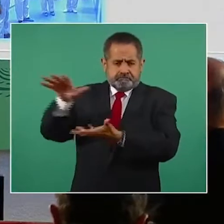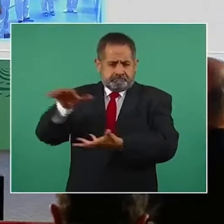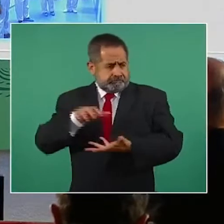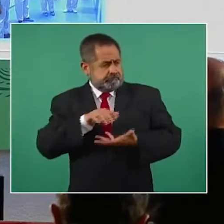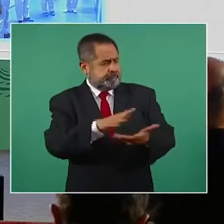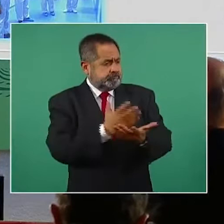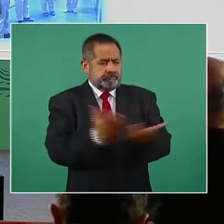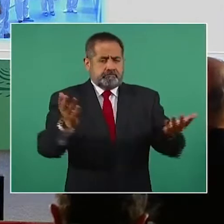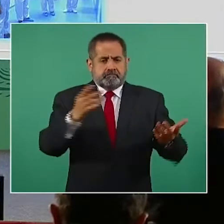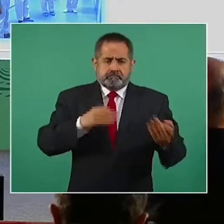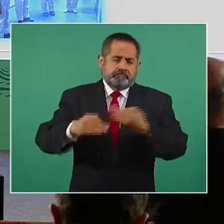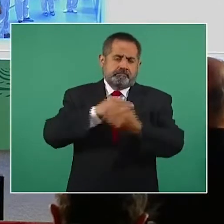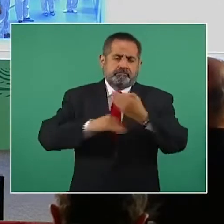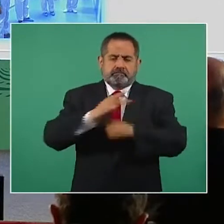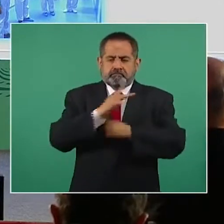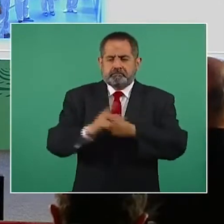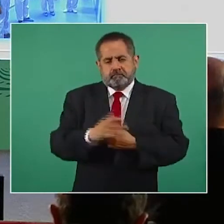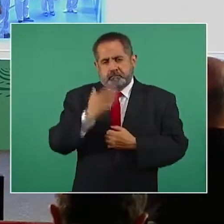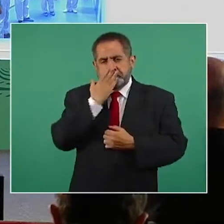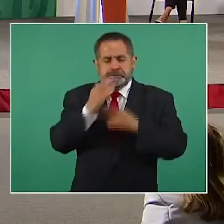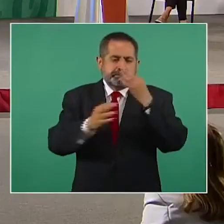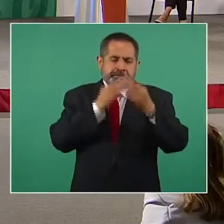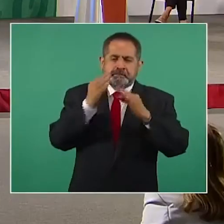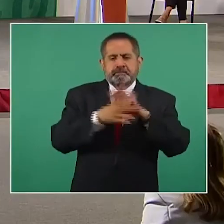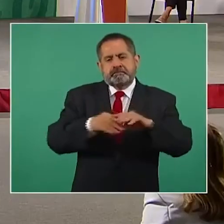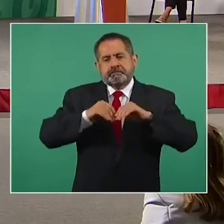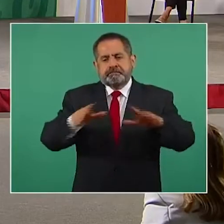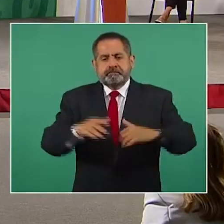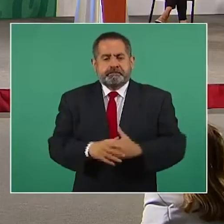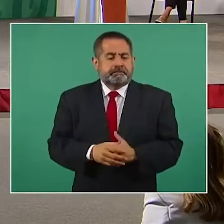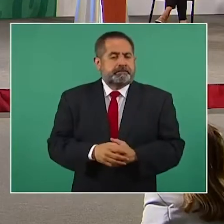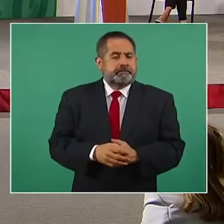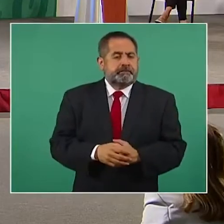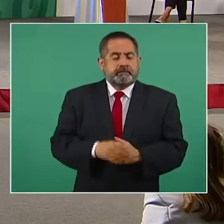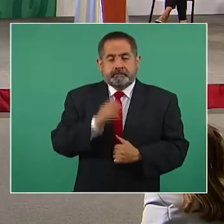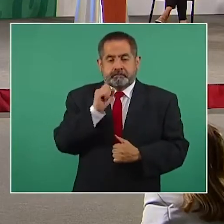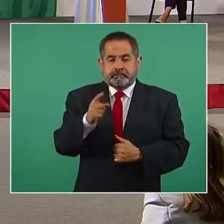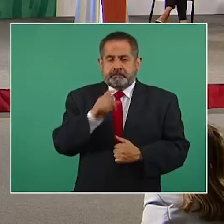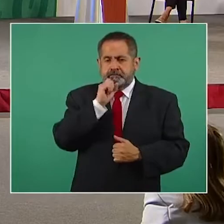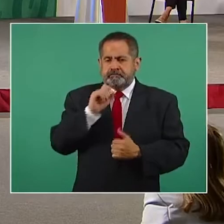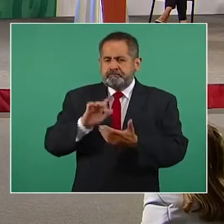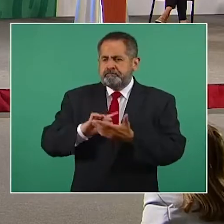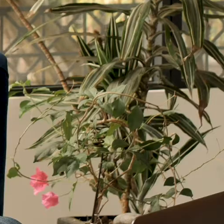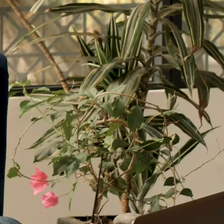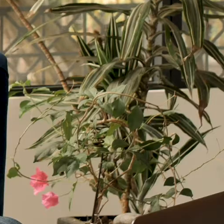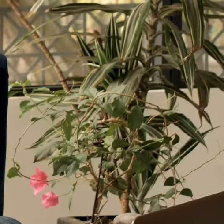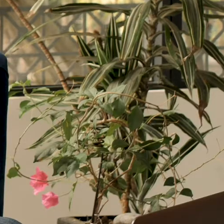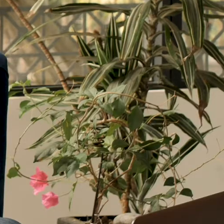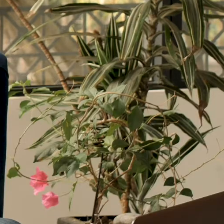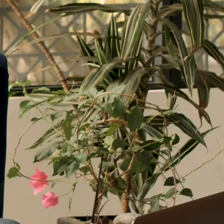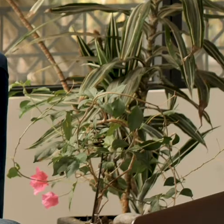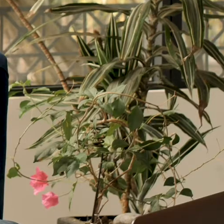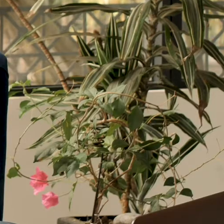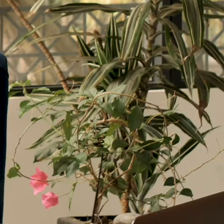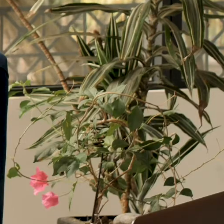and Argentina have been demanding that there be equity when it comes to access to the vaccine. Leading